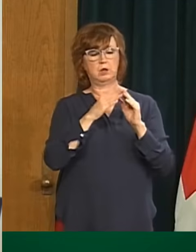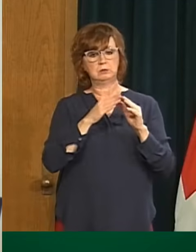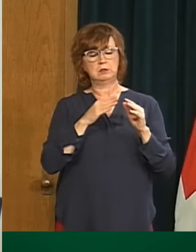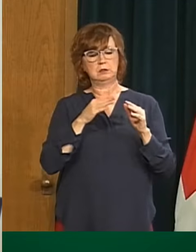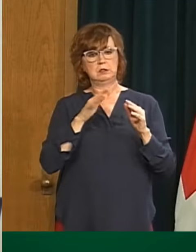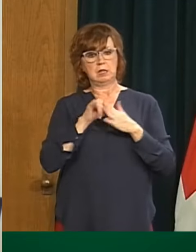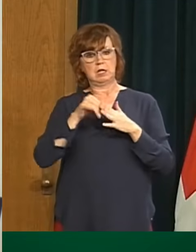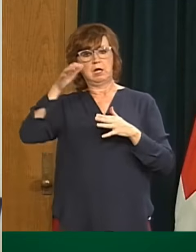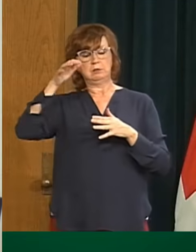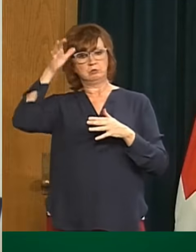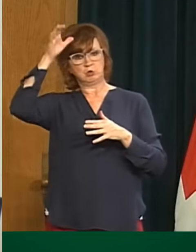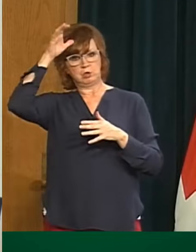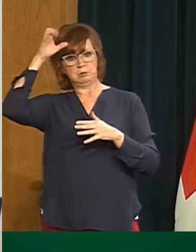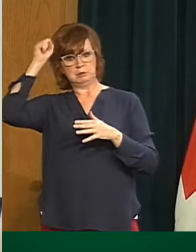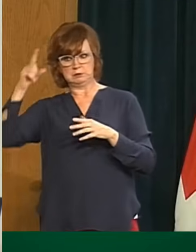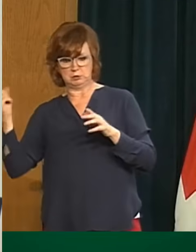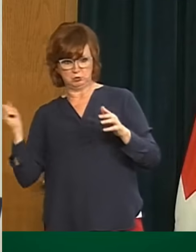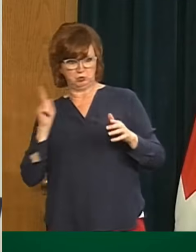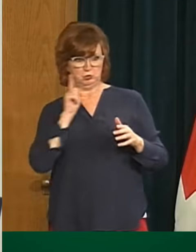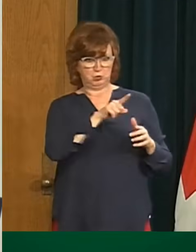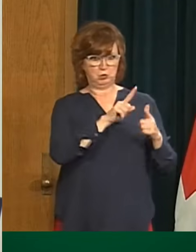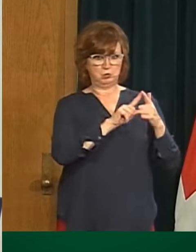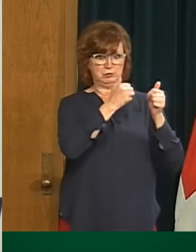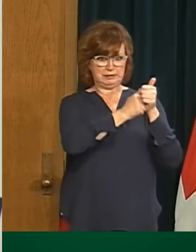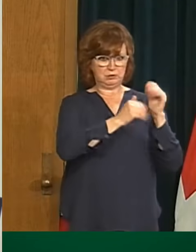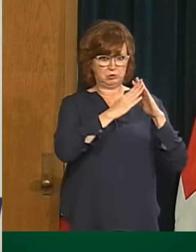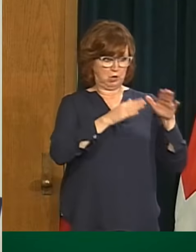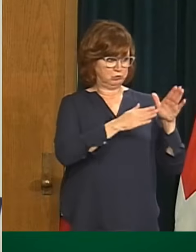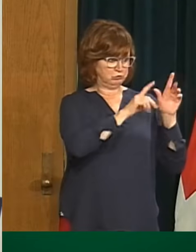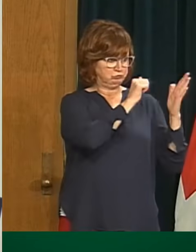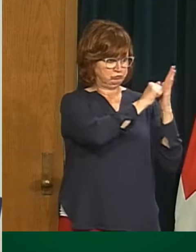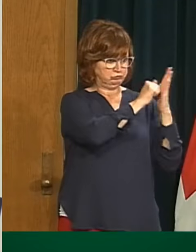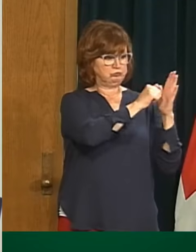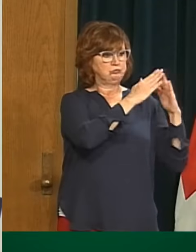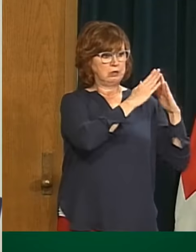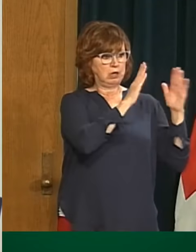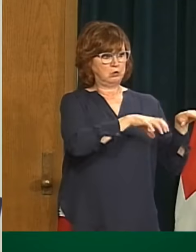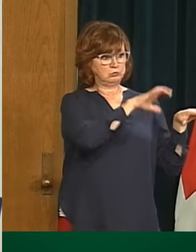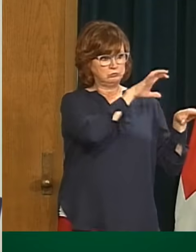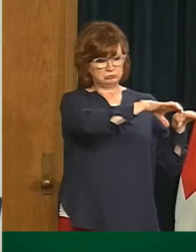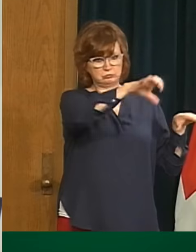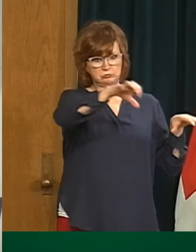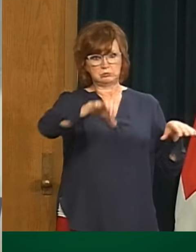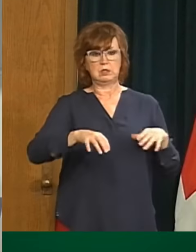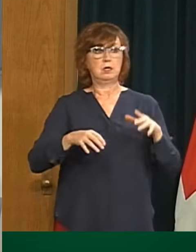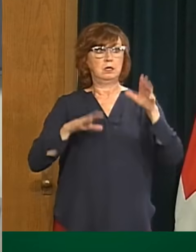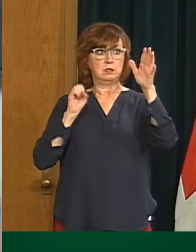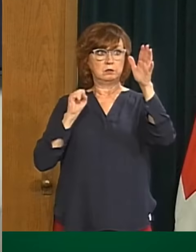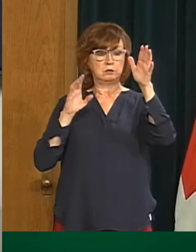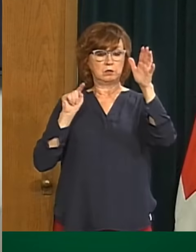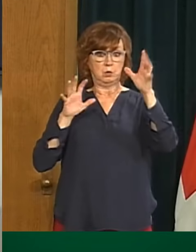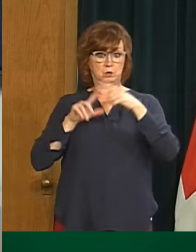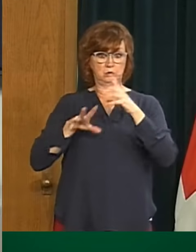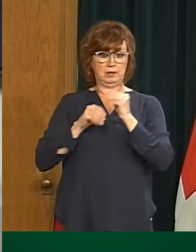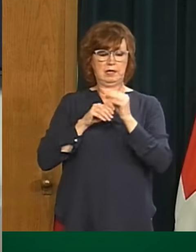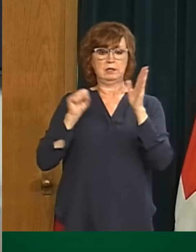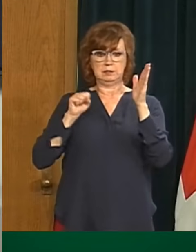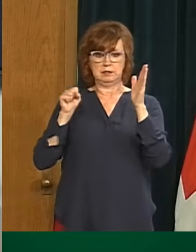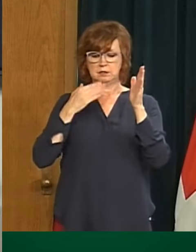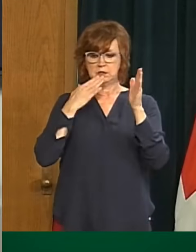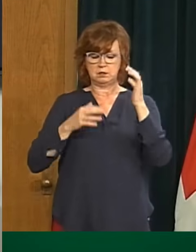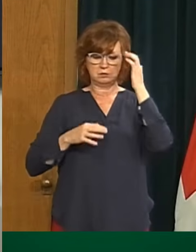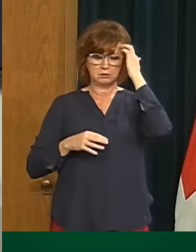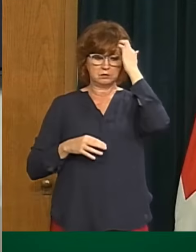to control this outbreak. And Scott, would you like to add to this? Yes, thank you. Just to follow up a little bit